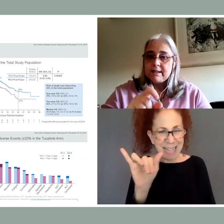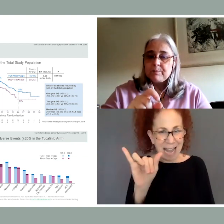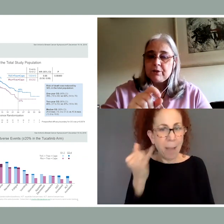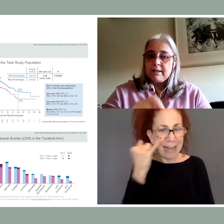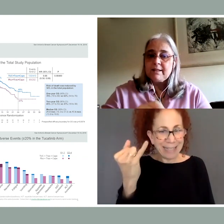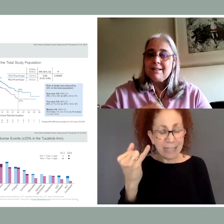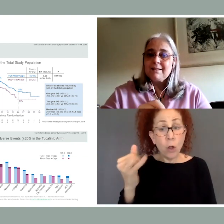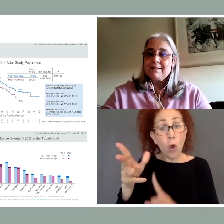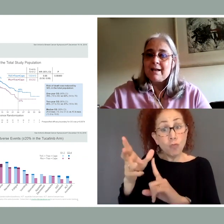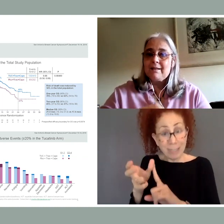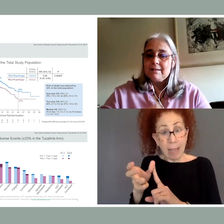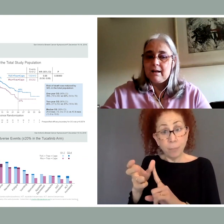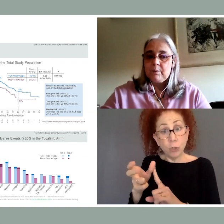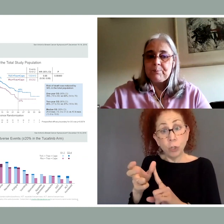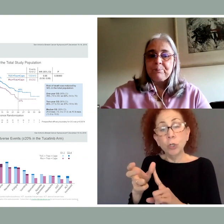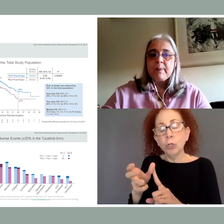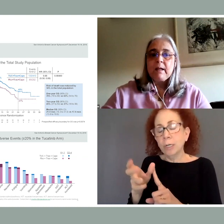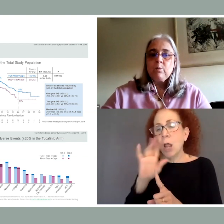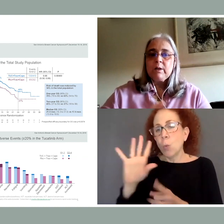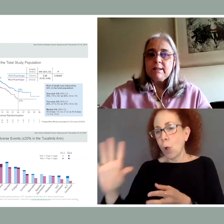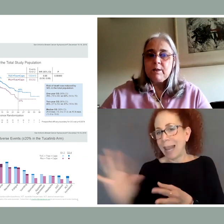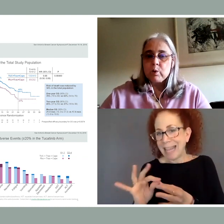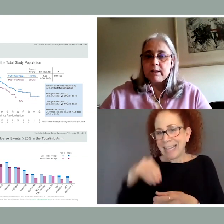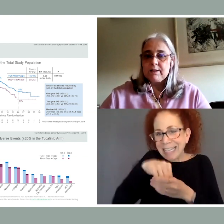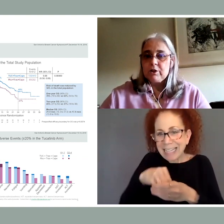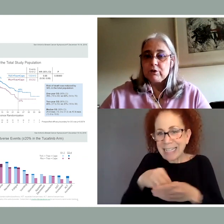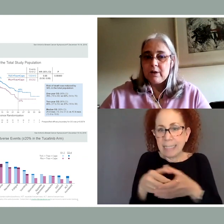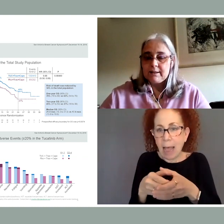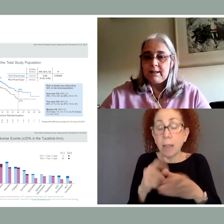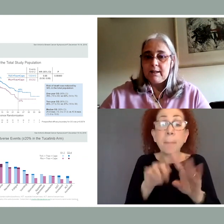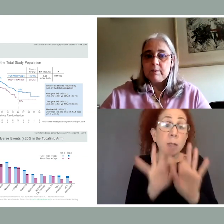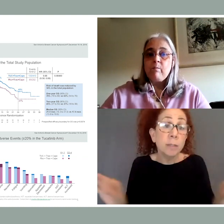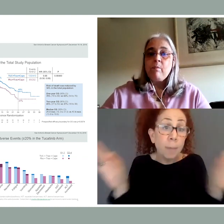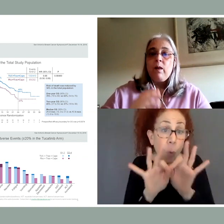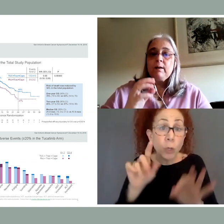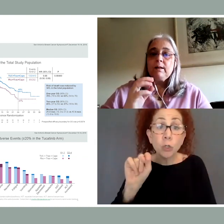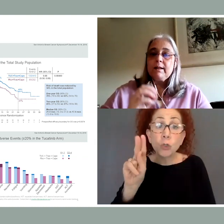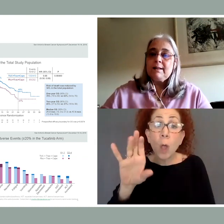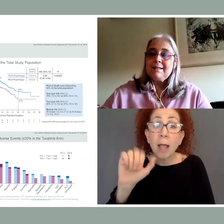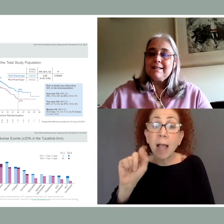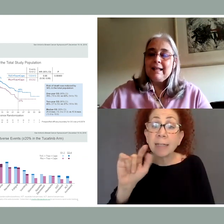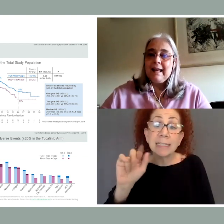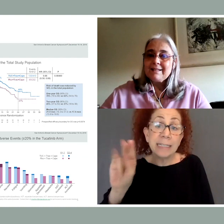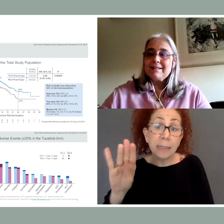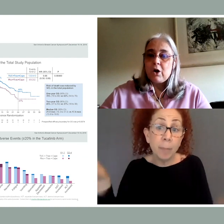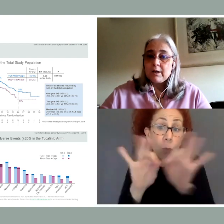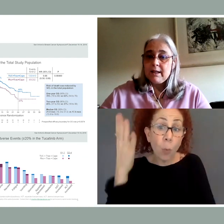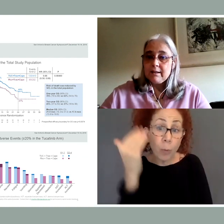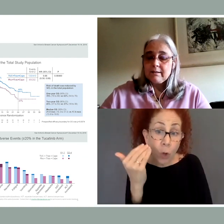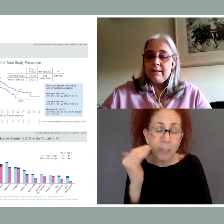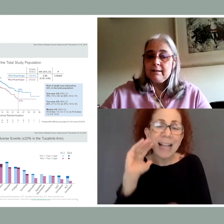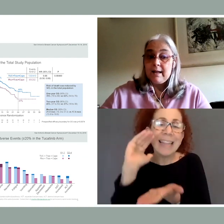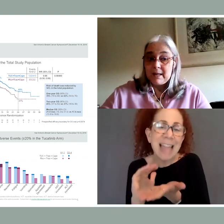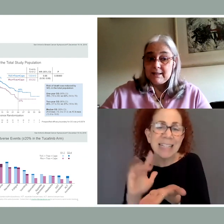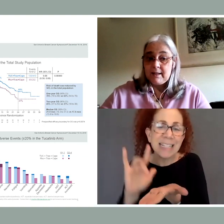the receptor that is inside the cell. What is the importance of Tucatinib? It is less